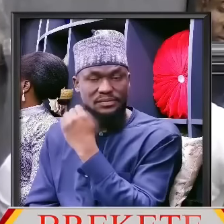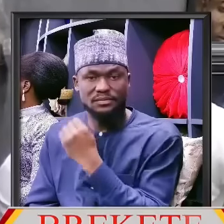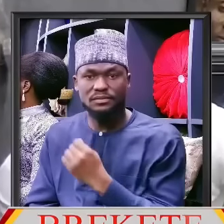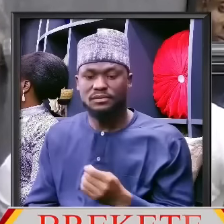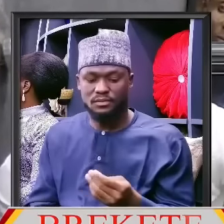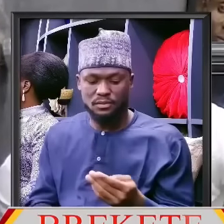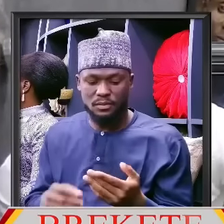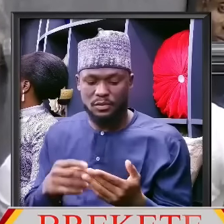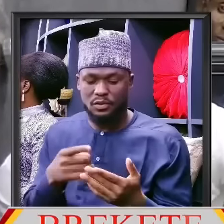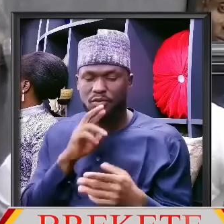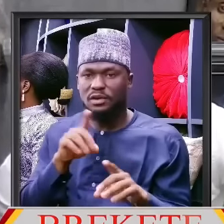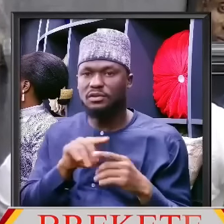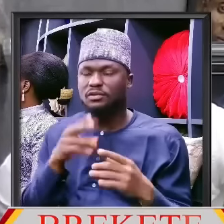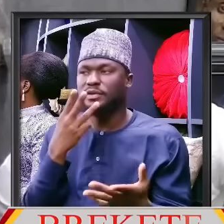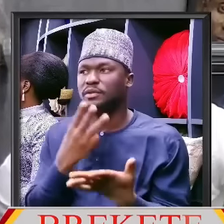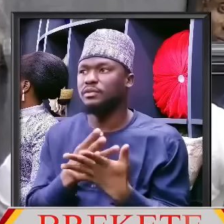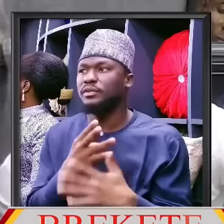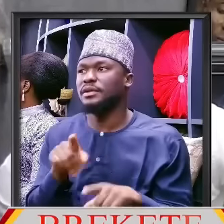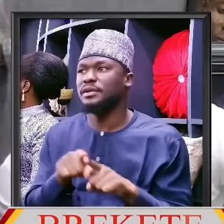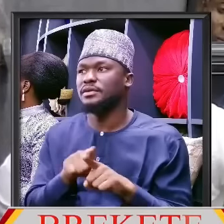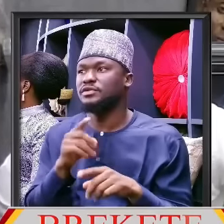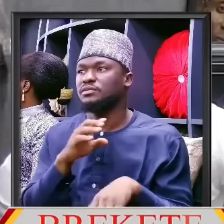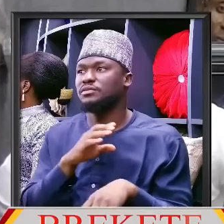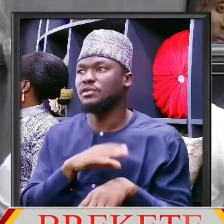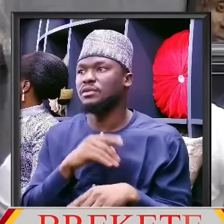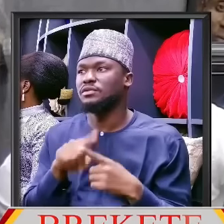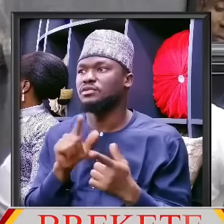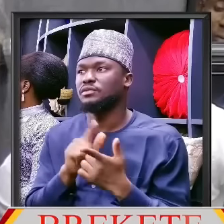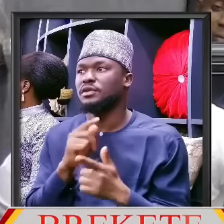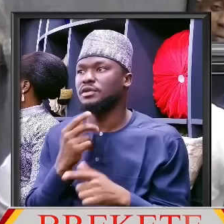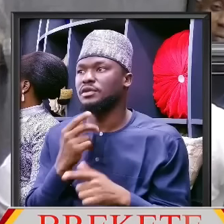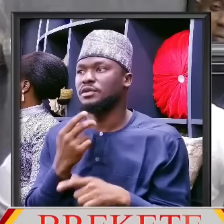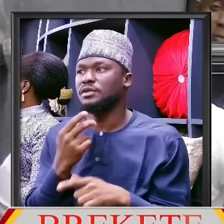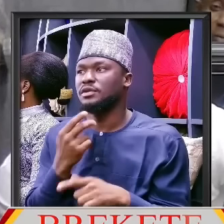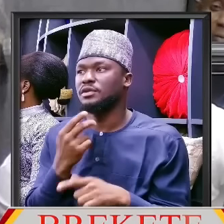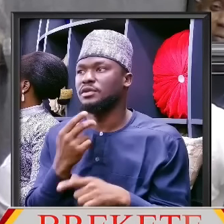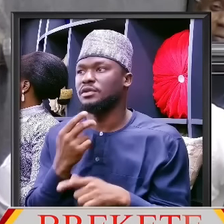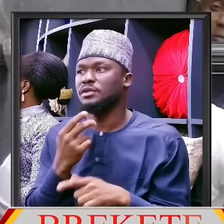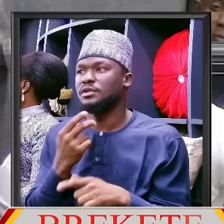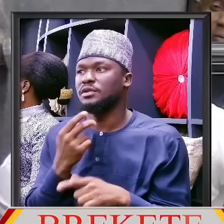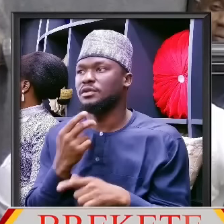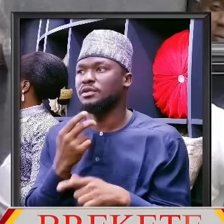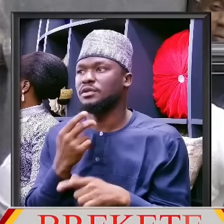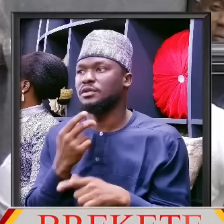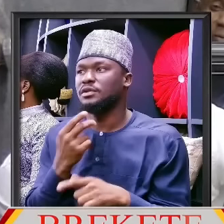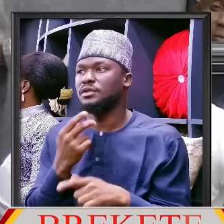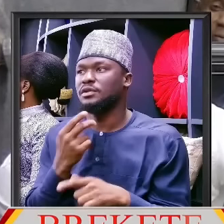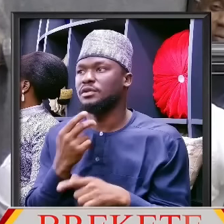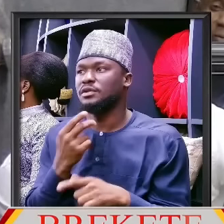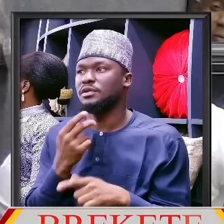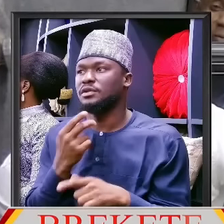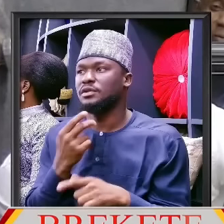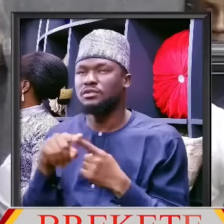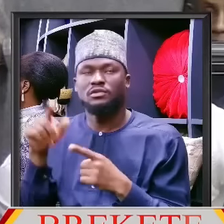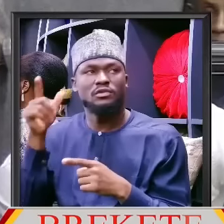now, where as soon as call reach out to us, because you know they use one mouth judge